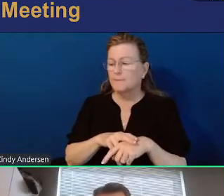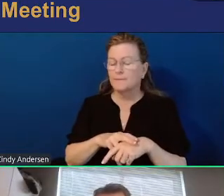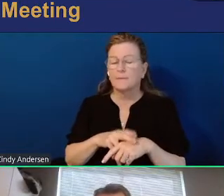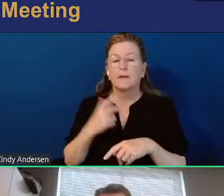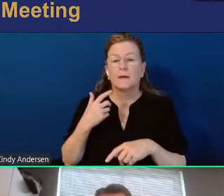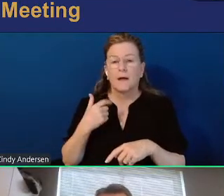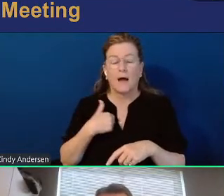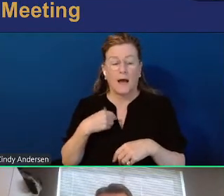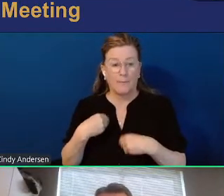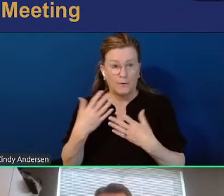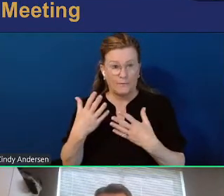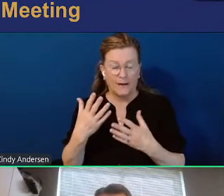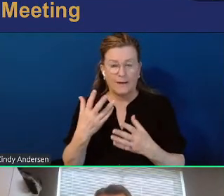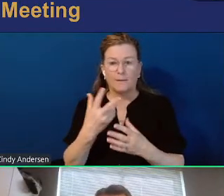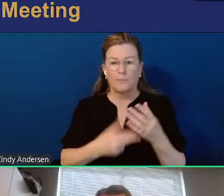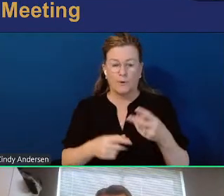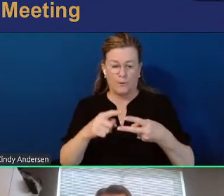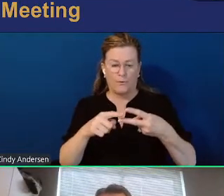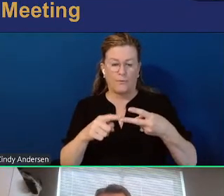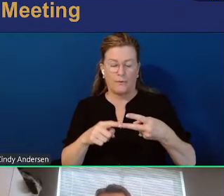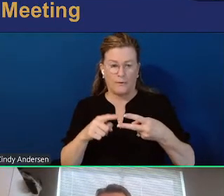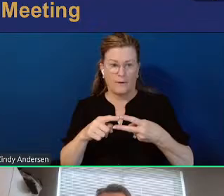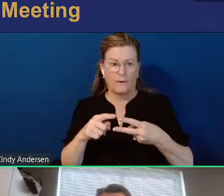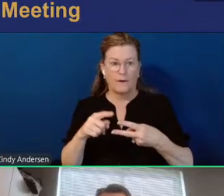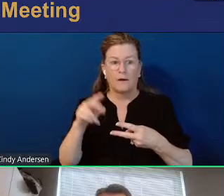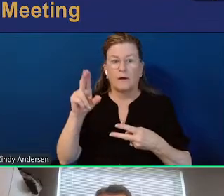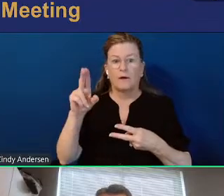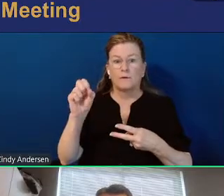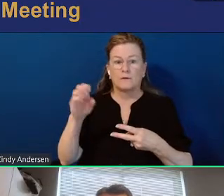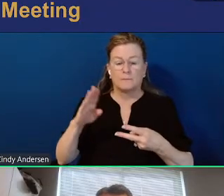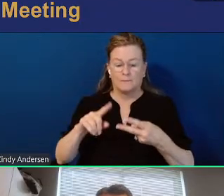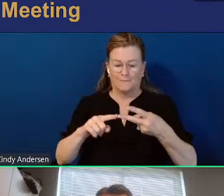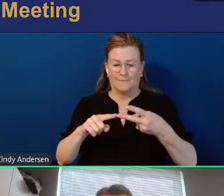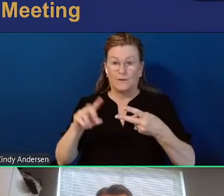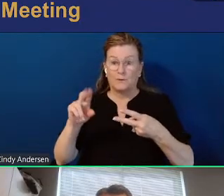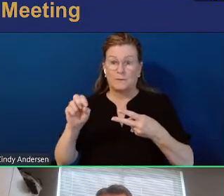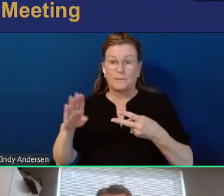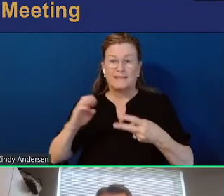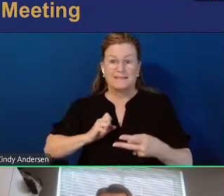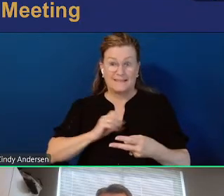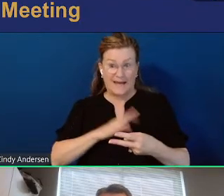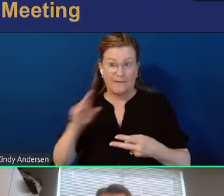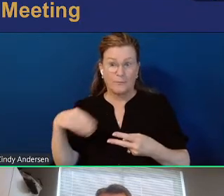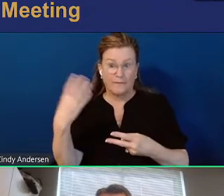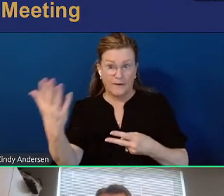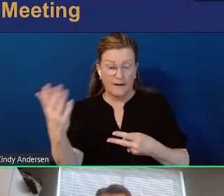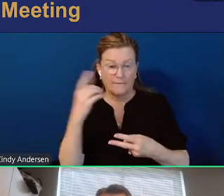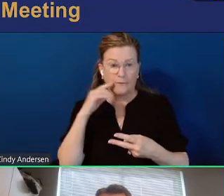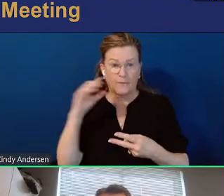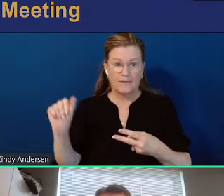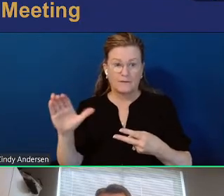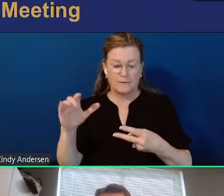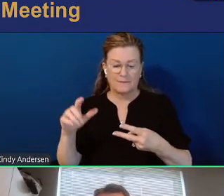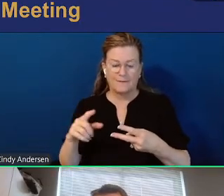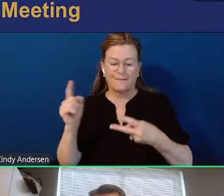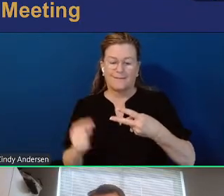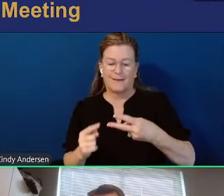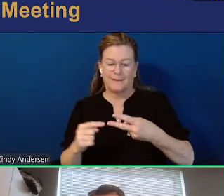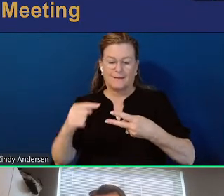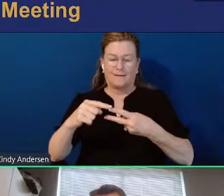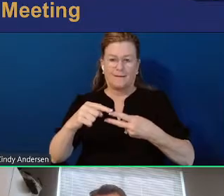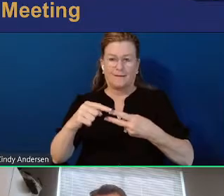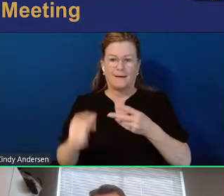I provided as backup the recommendations that USBE staff provided to the advisory council, and then the